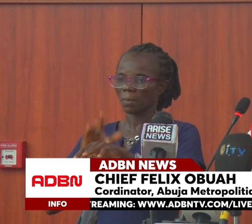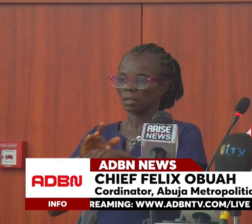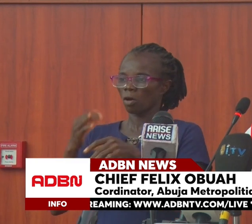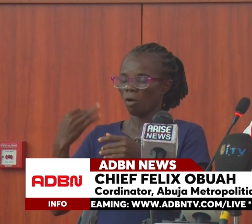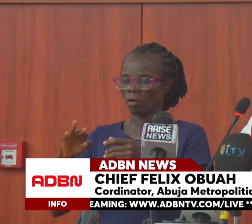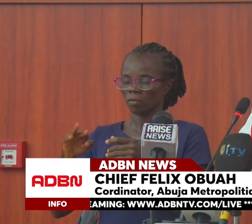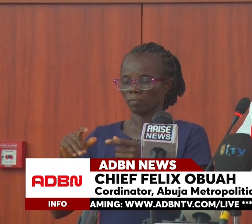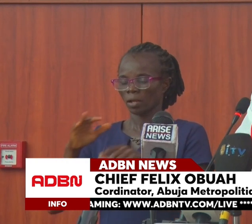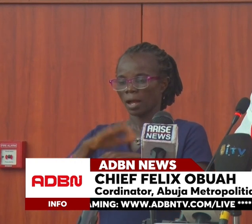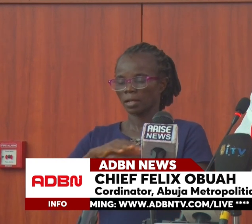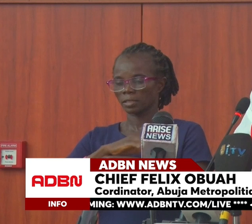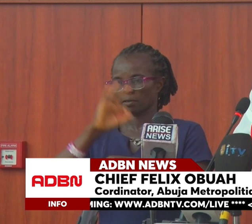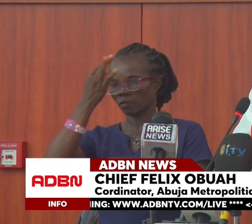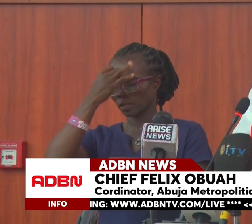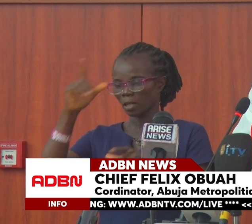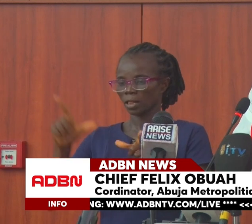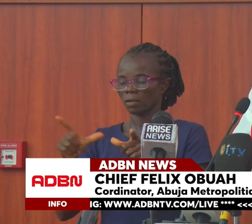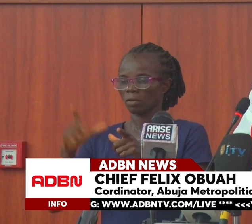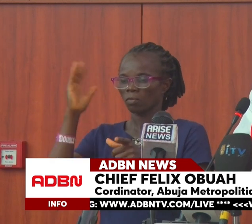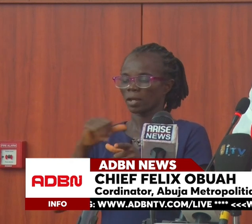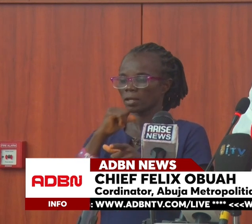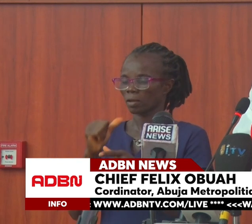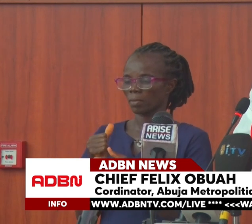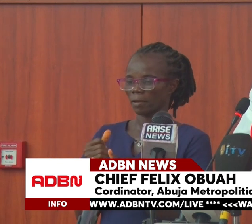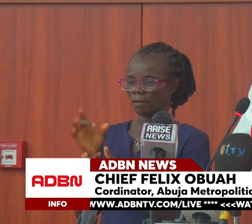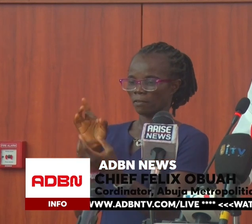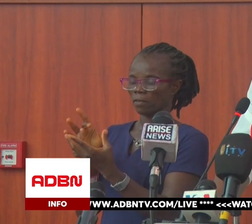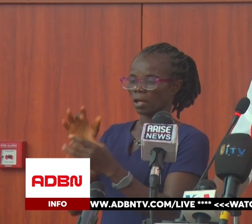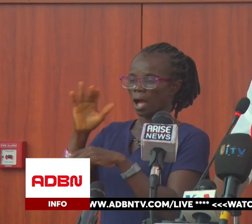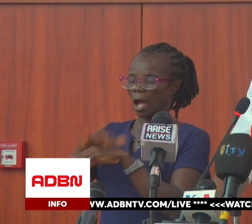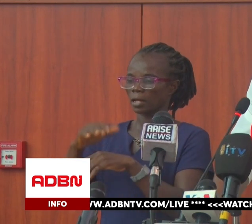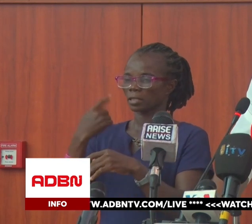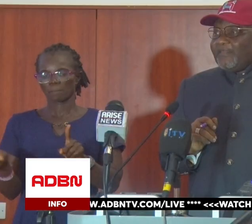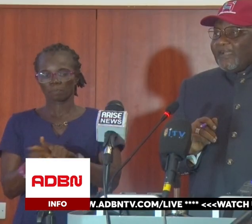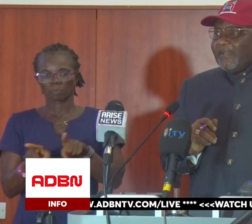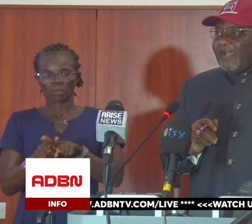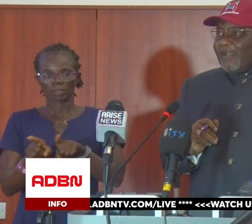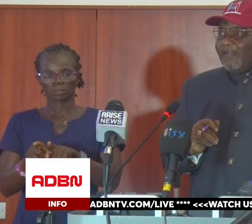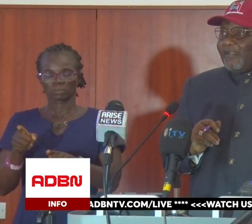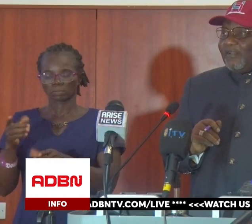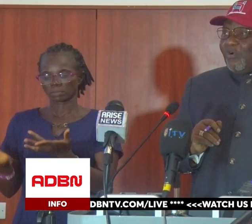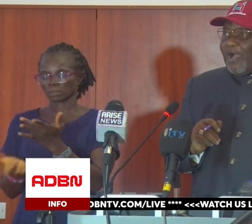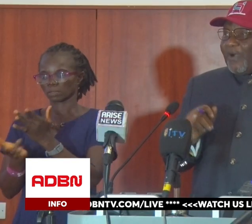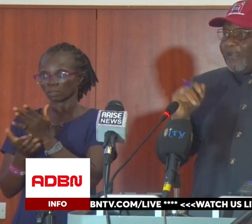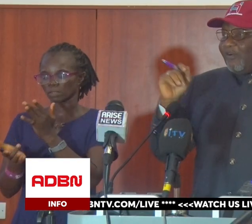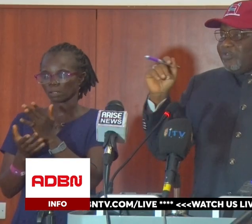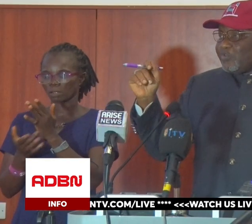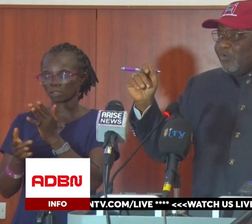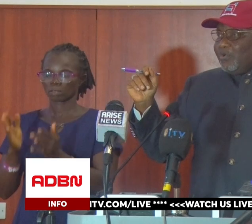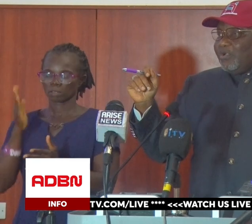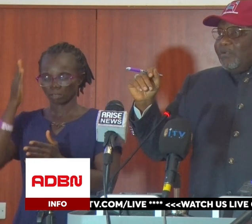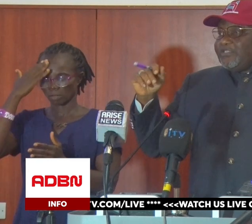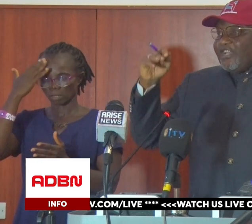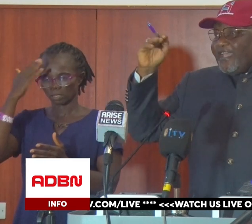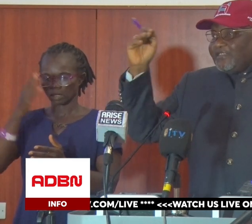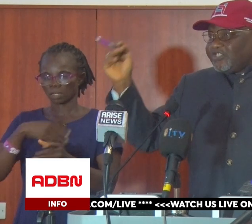initiative at the federal level will not be felt at the grassroots. Experts on hazard management, Dr.